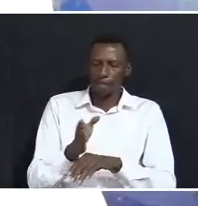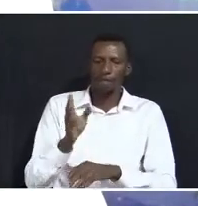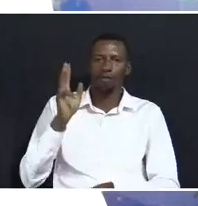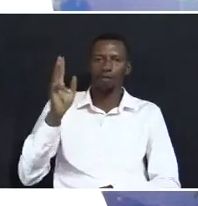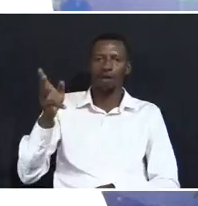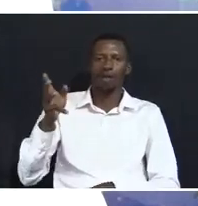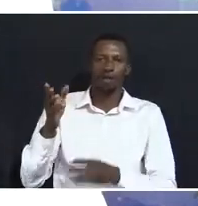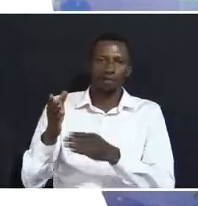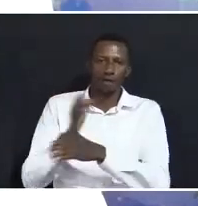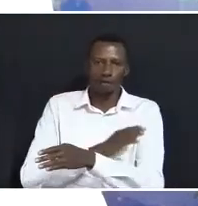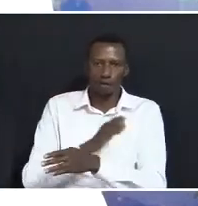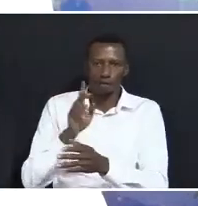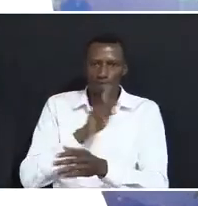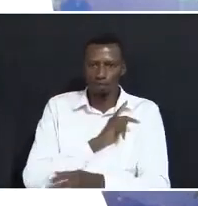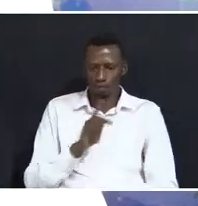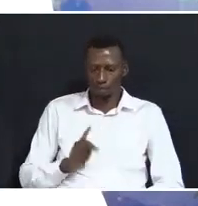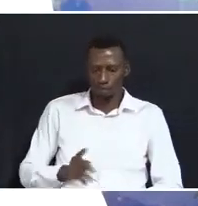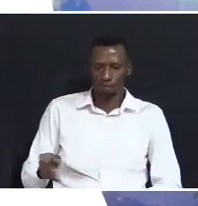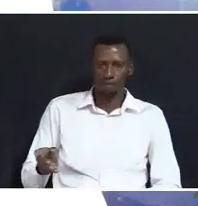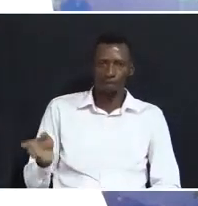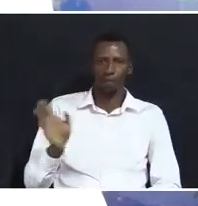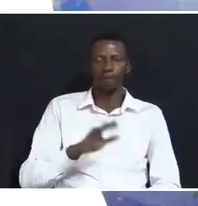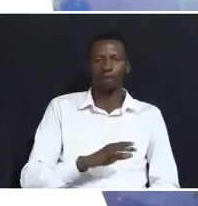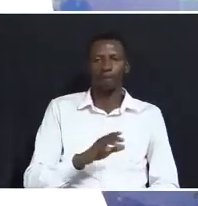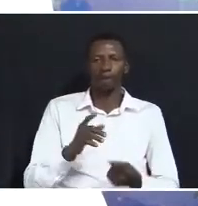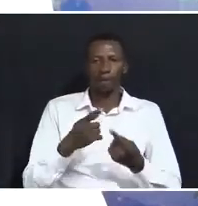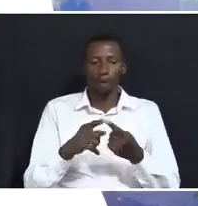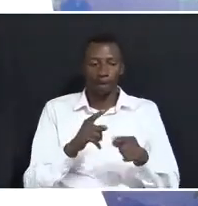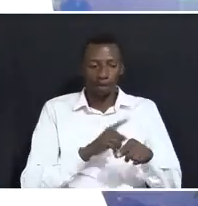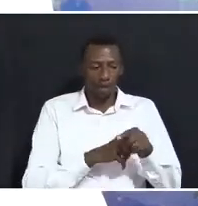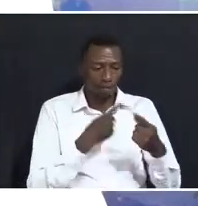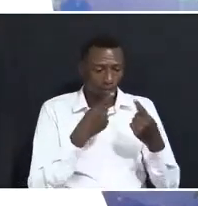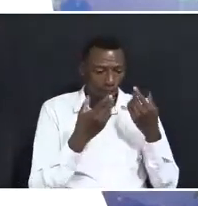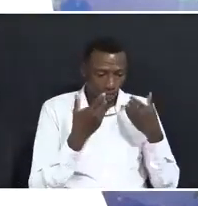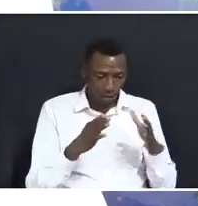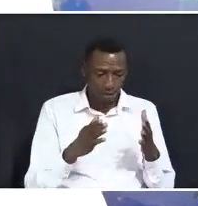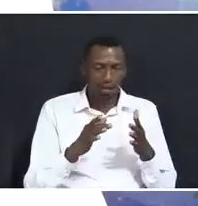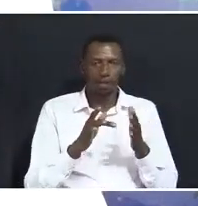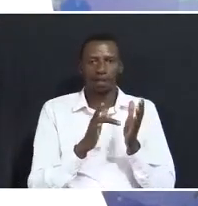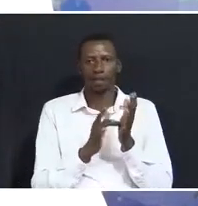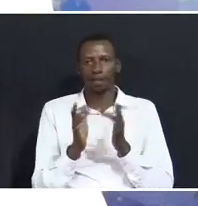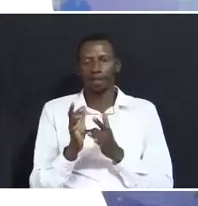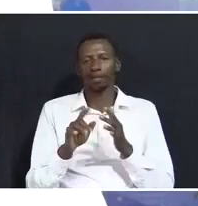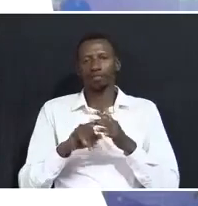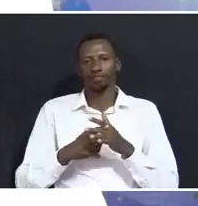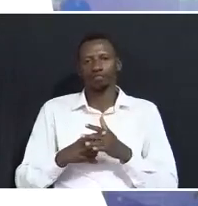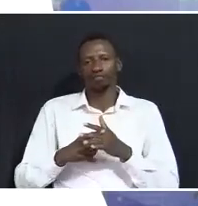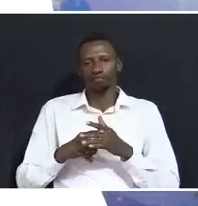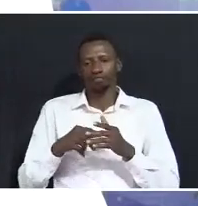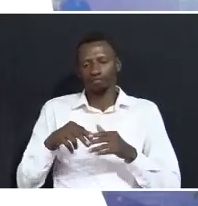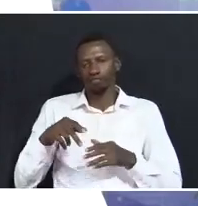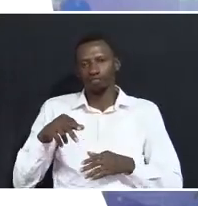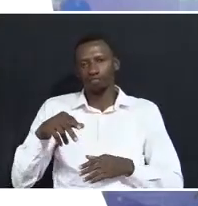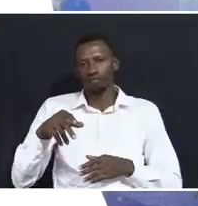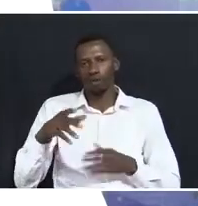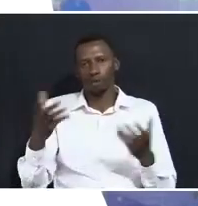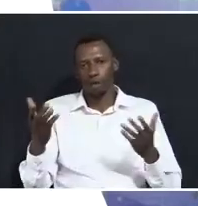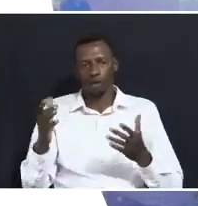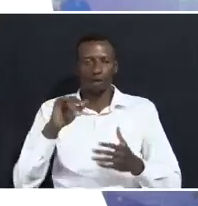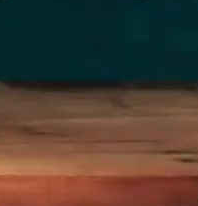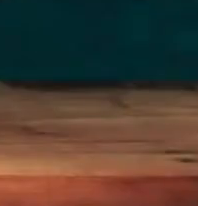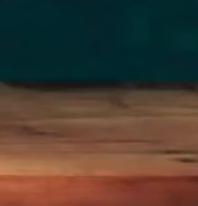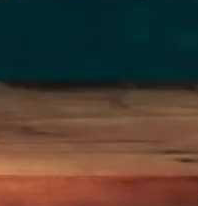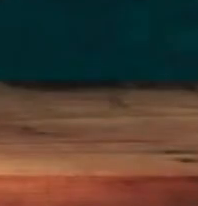when he had said thus, now he starts on his way to go to Jerusalem. And it came to